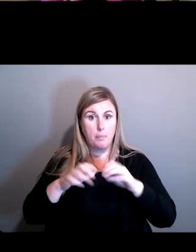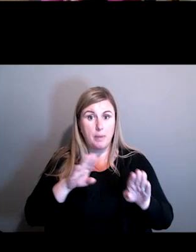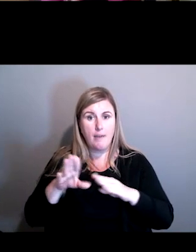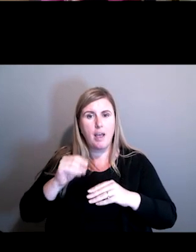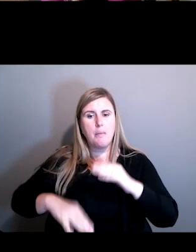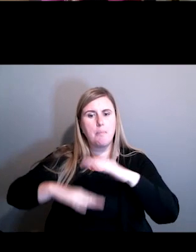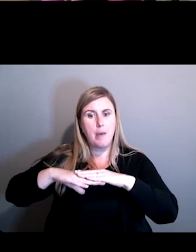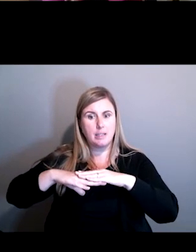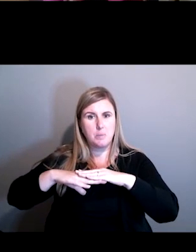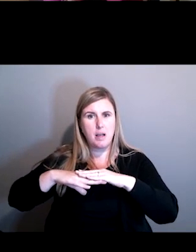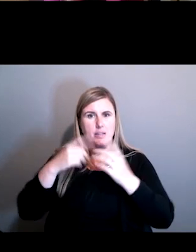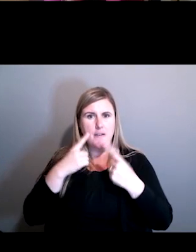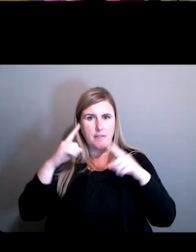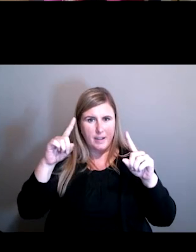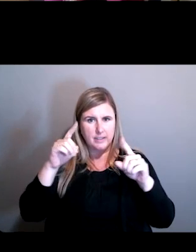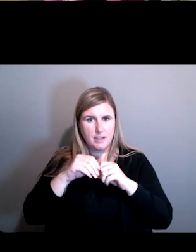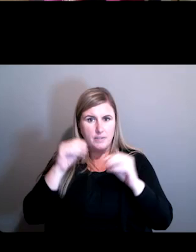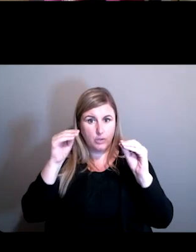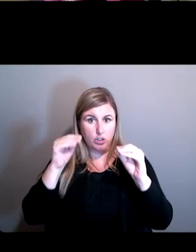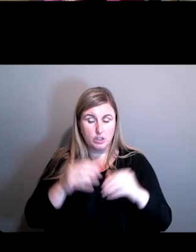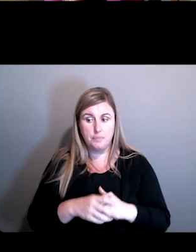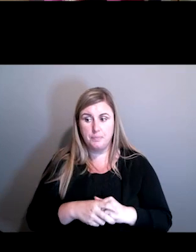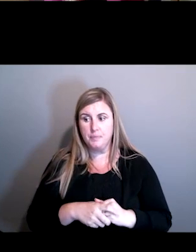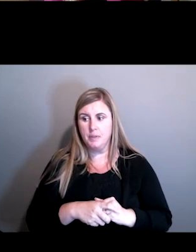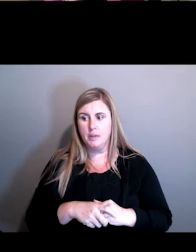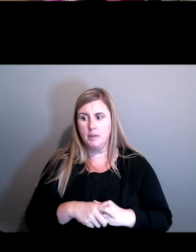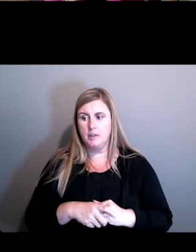and to maximize effectiveness of instruction.